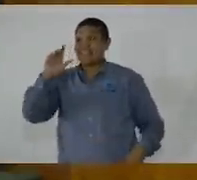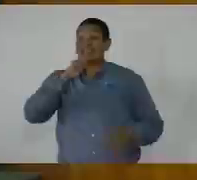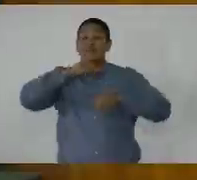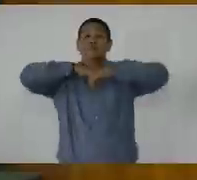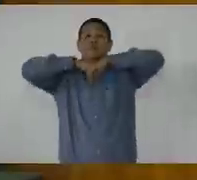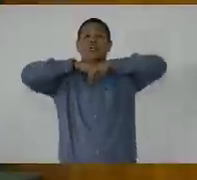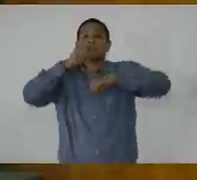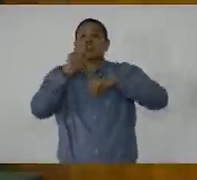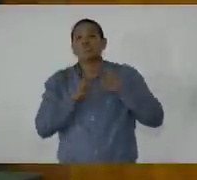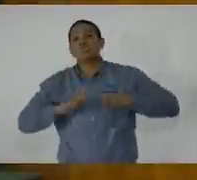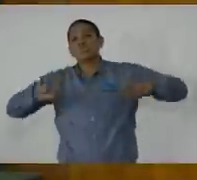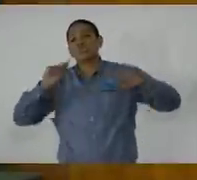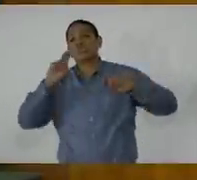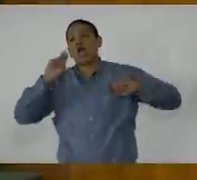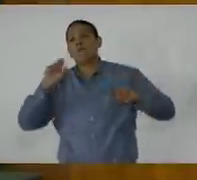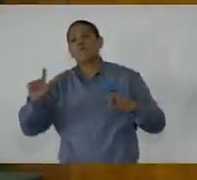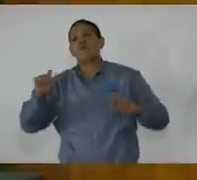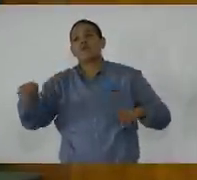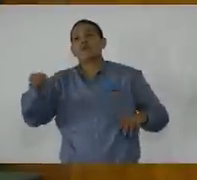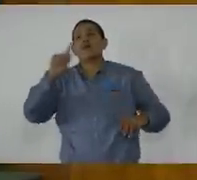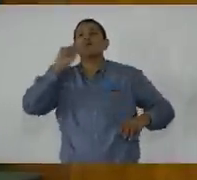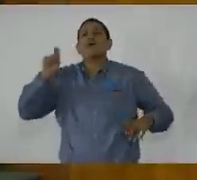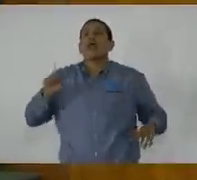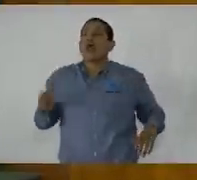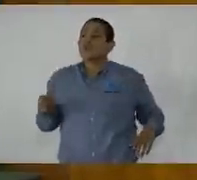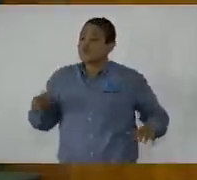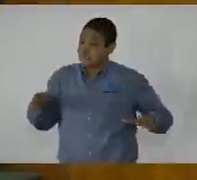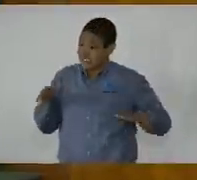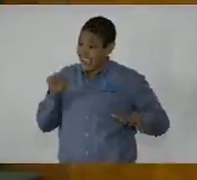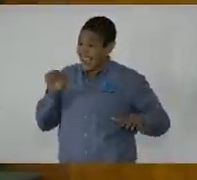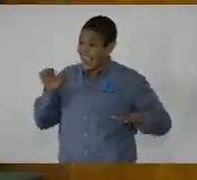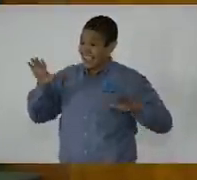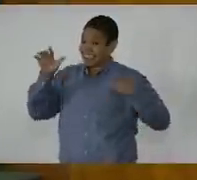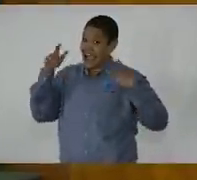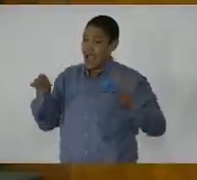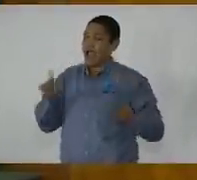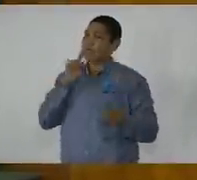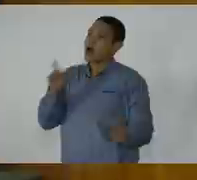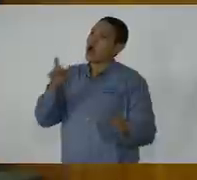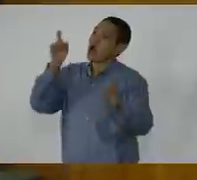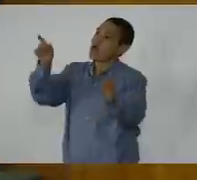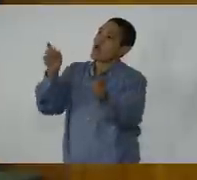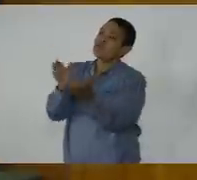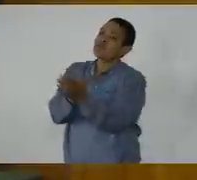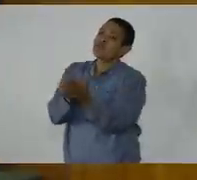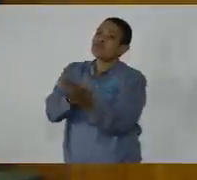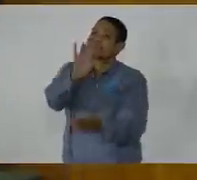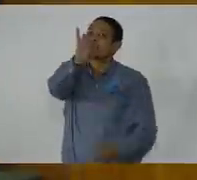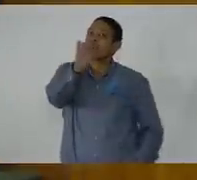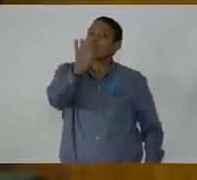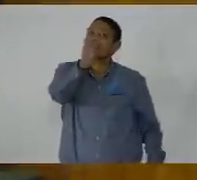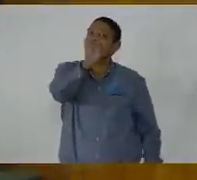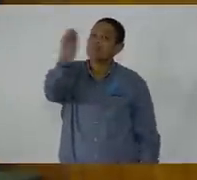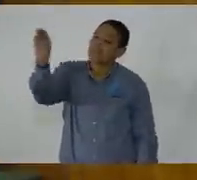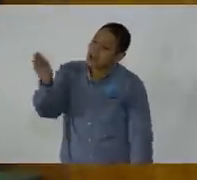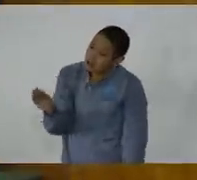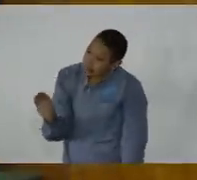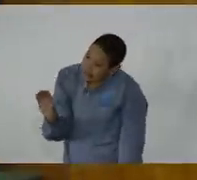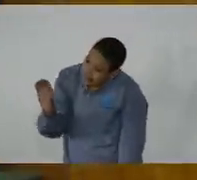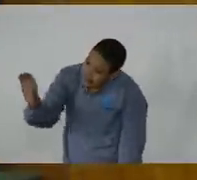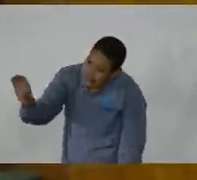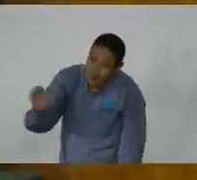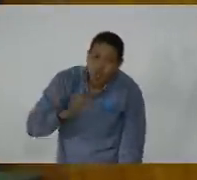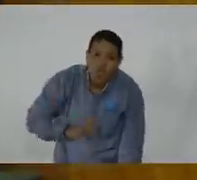Tribunal, they adjudicated a case and awarded $7.6 million to the